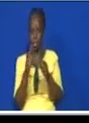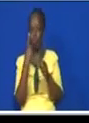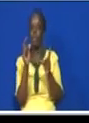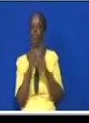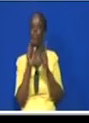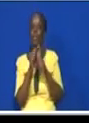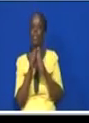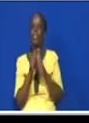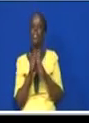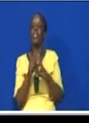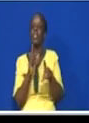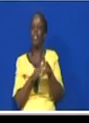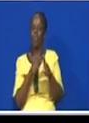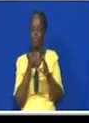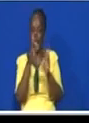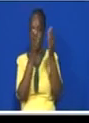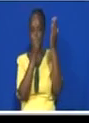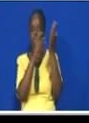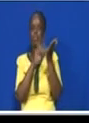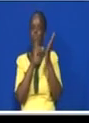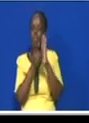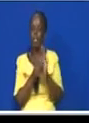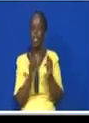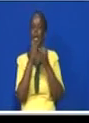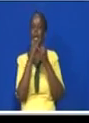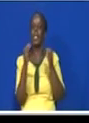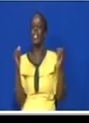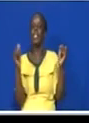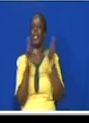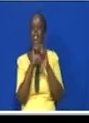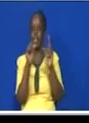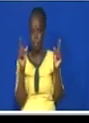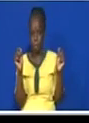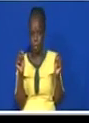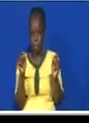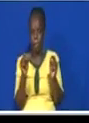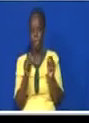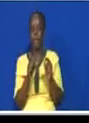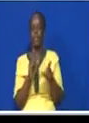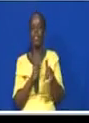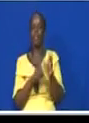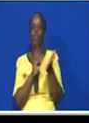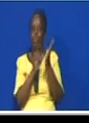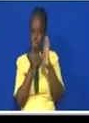in terms of defining. You have to write a clear statement as you define.